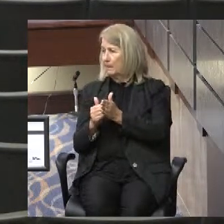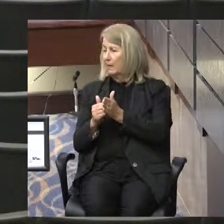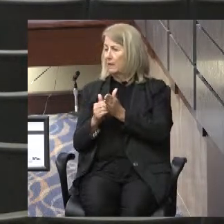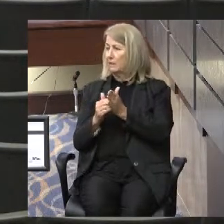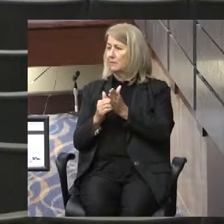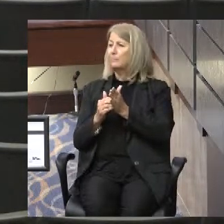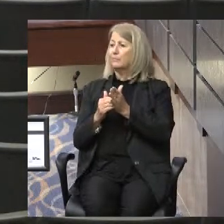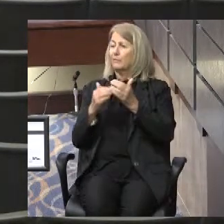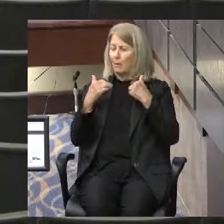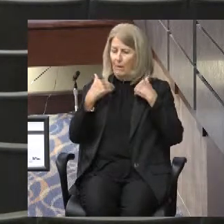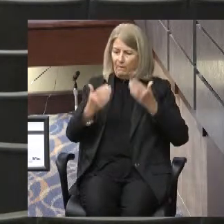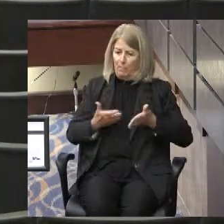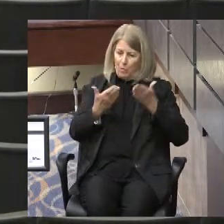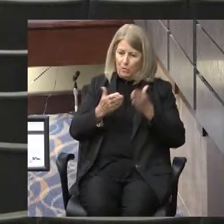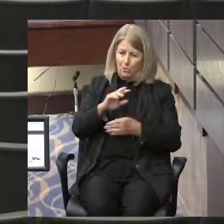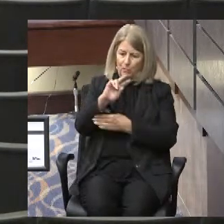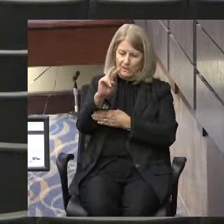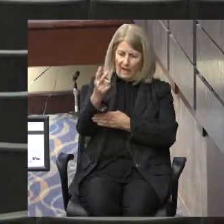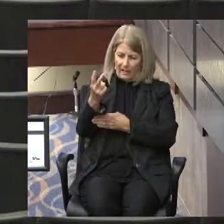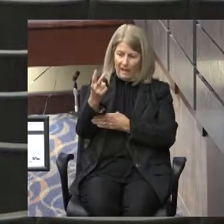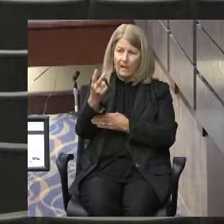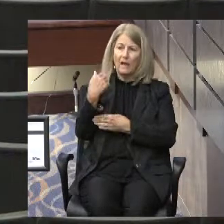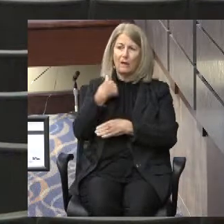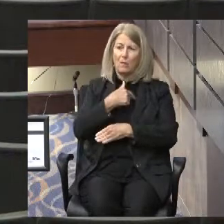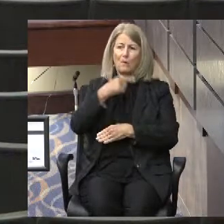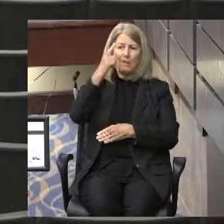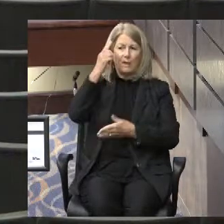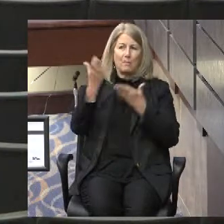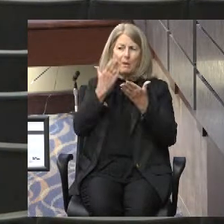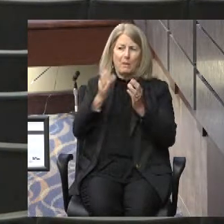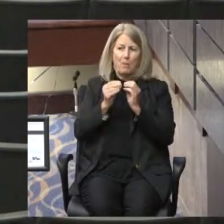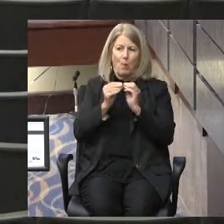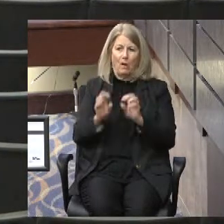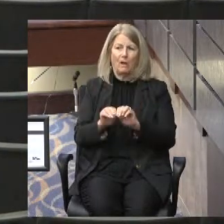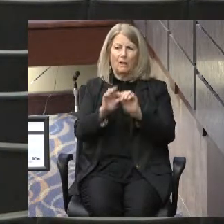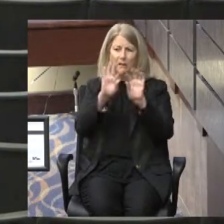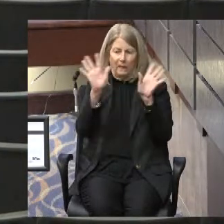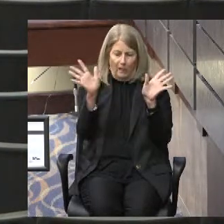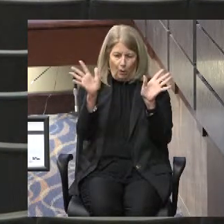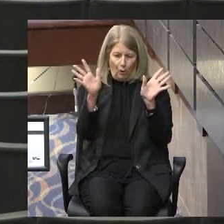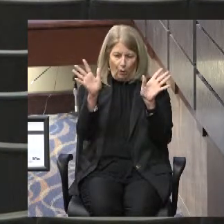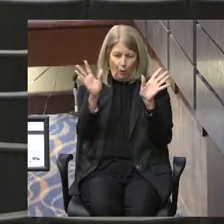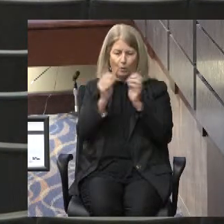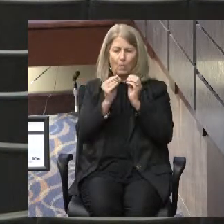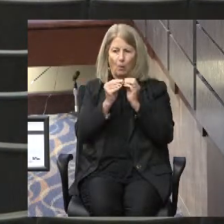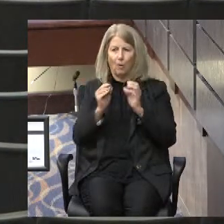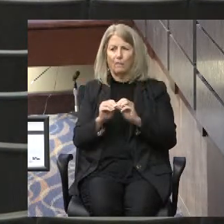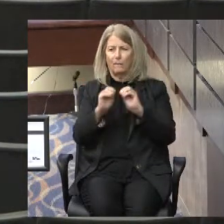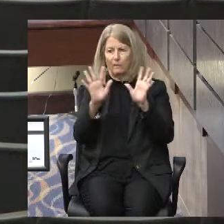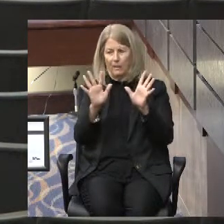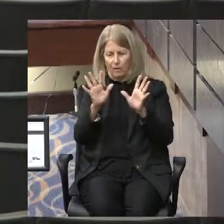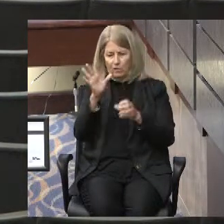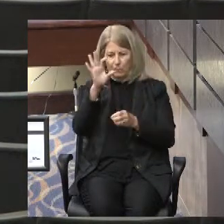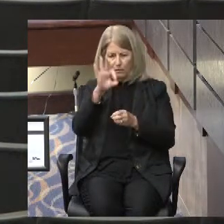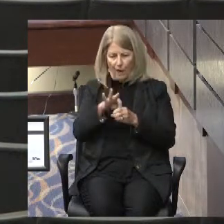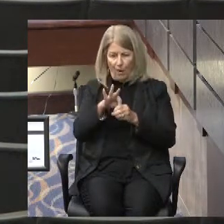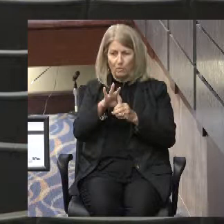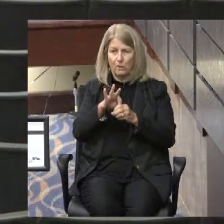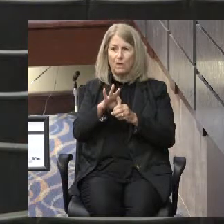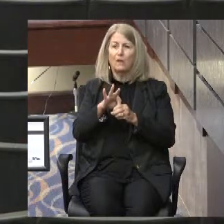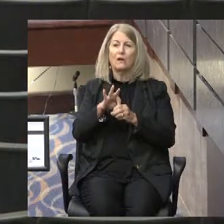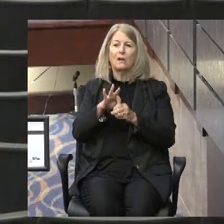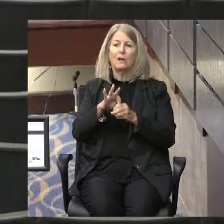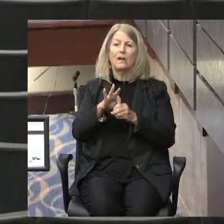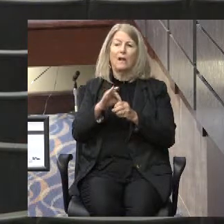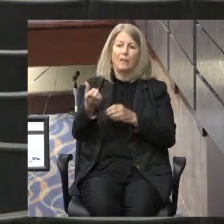We have a motion and a second, and we think it might be cleaner. That's. Yeah, it might be To cleaner just vote to it take a down. vote, and if you so Amend the choose, motion? vote it